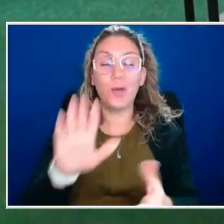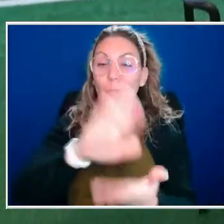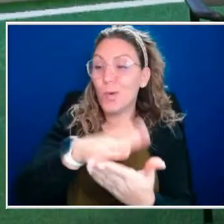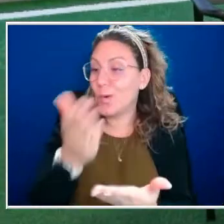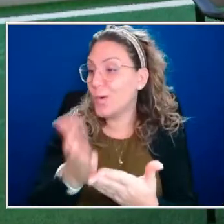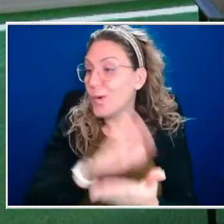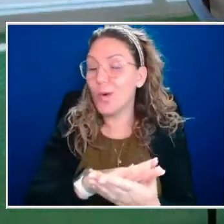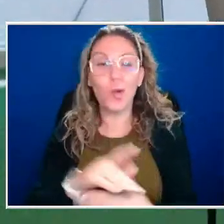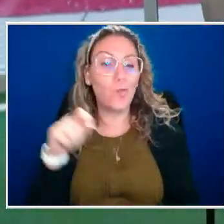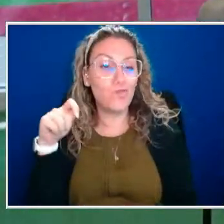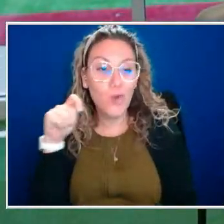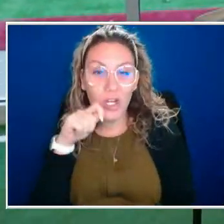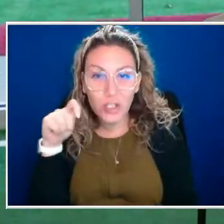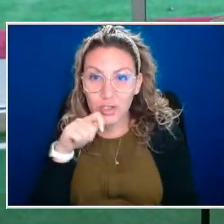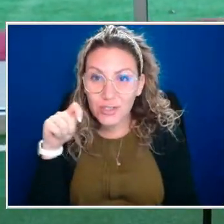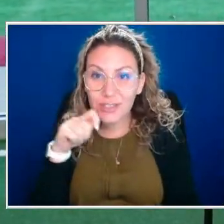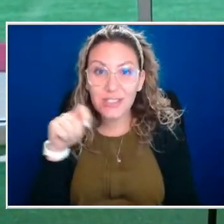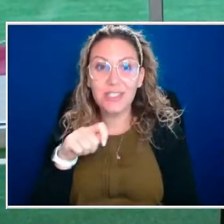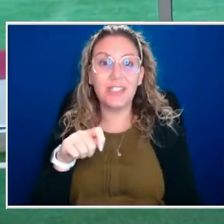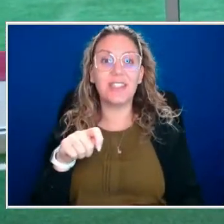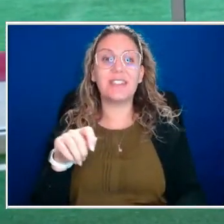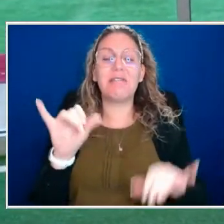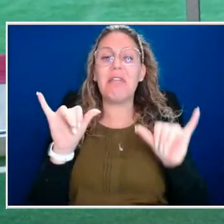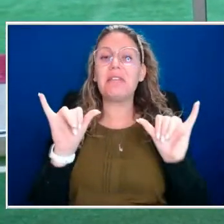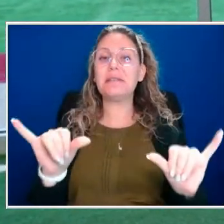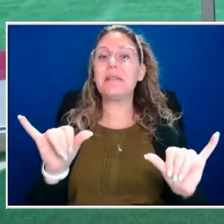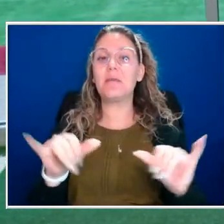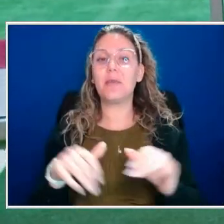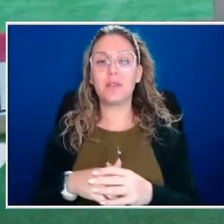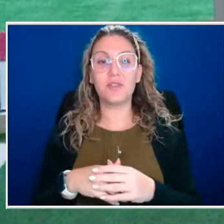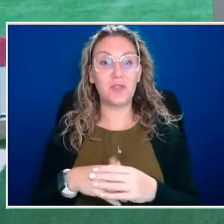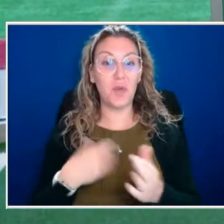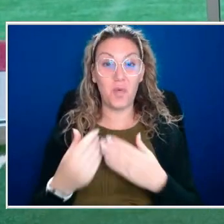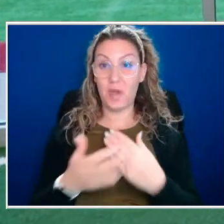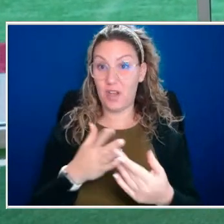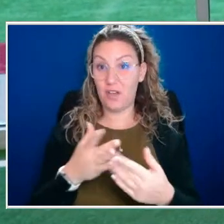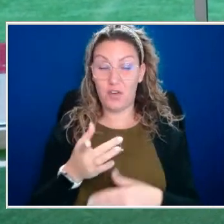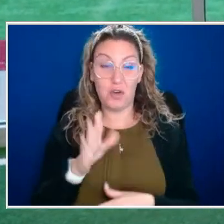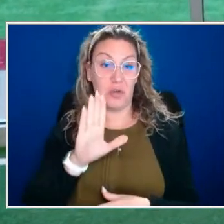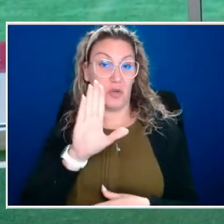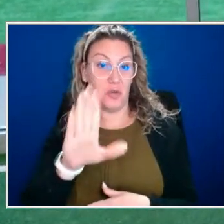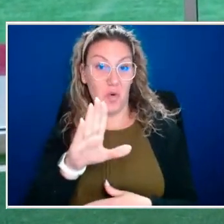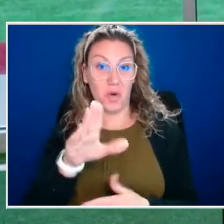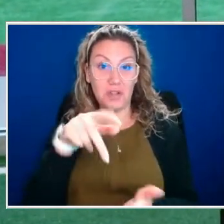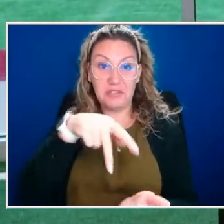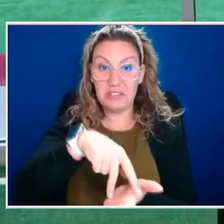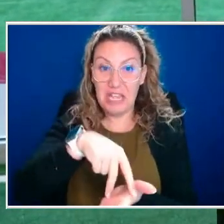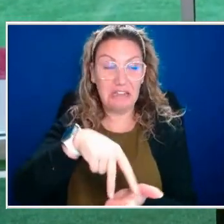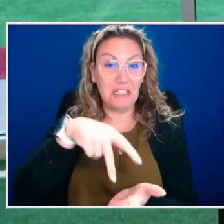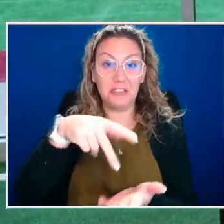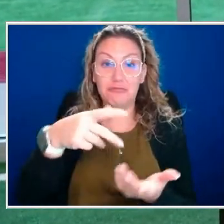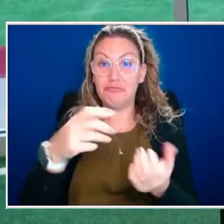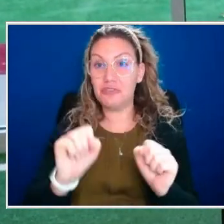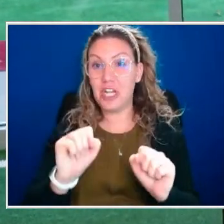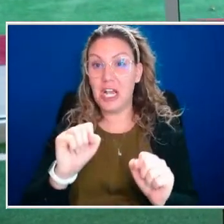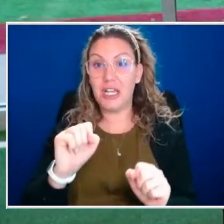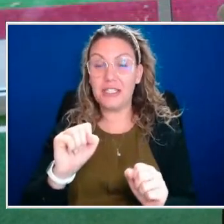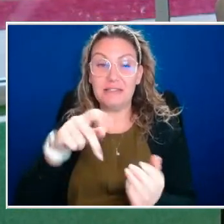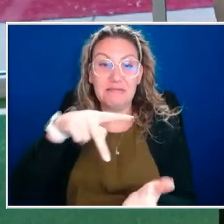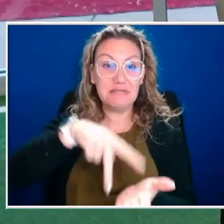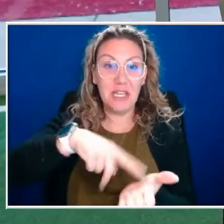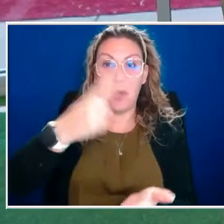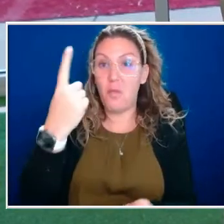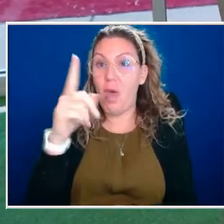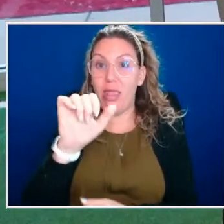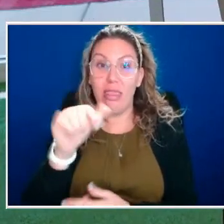while you're doing them as well. So would you say whenever you're standing, try to stand on one leg? Yeah, it's an awesome idea to practice it whenever you can. Okay.